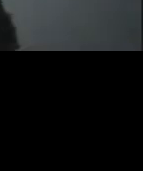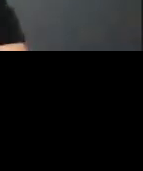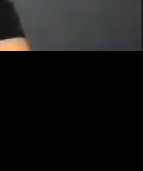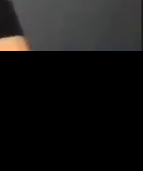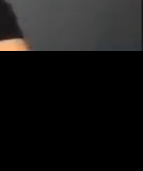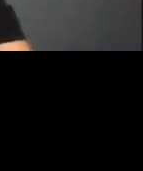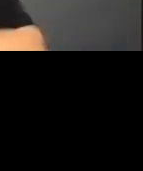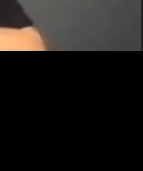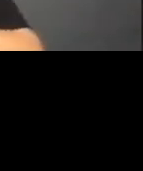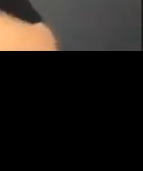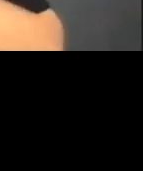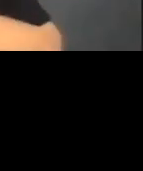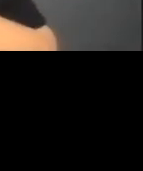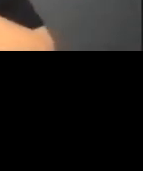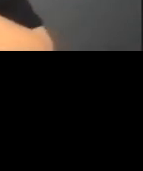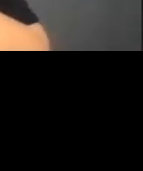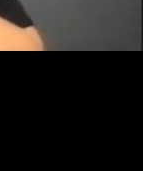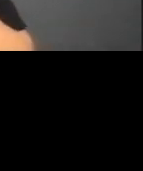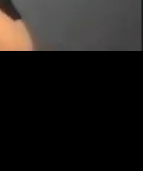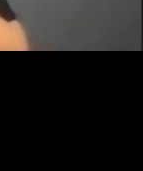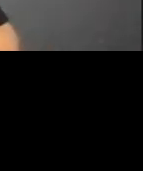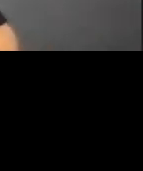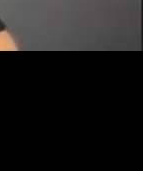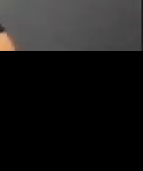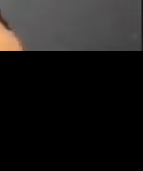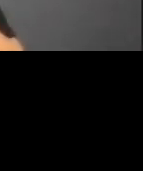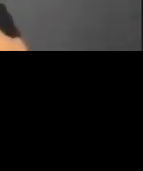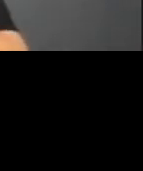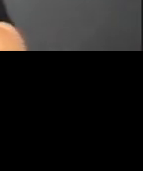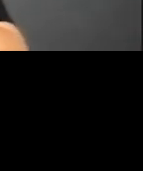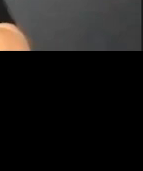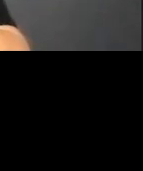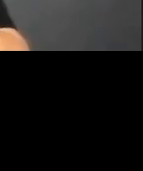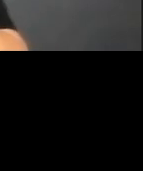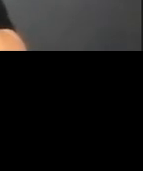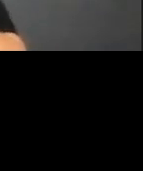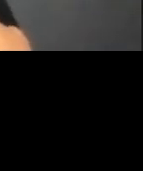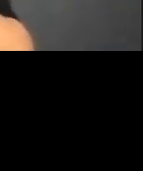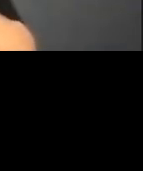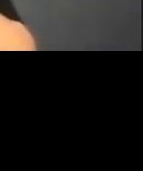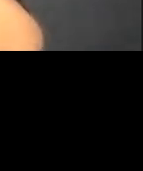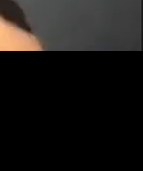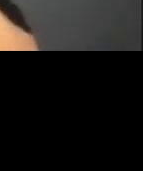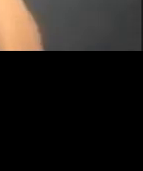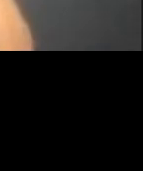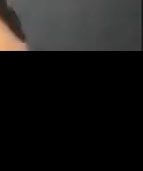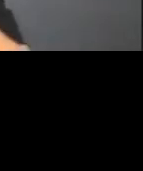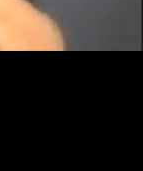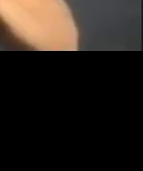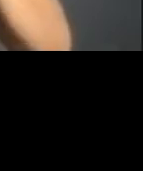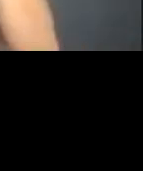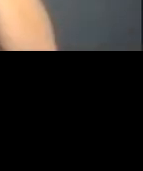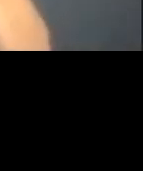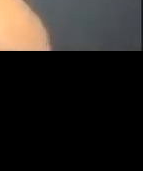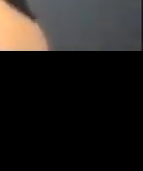force or talk to them and make them bring those services on board where they are not, and make them better where